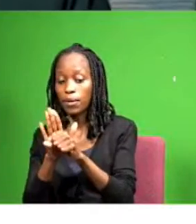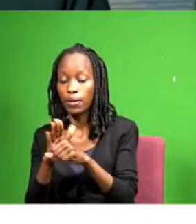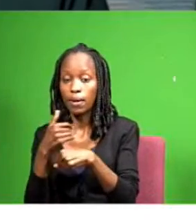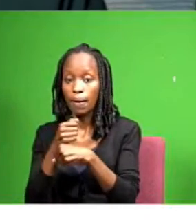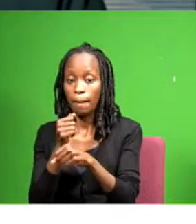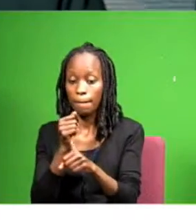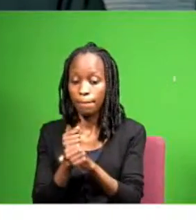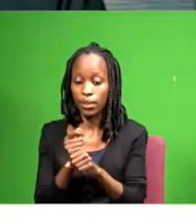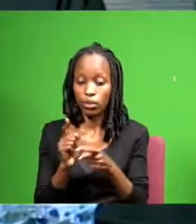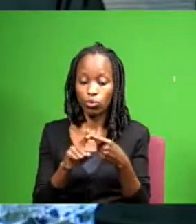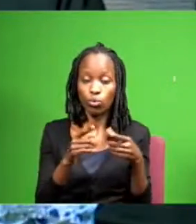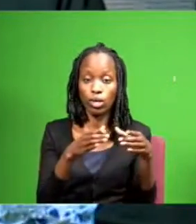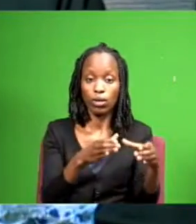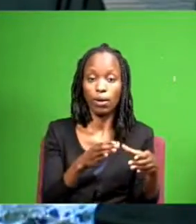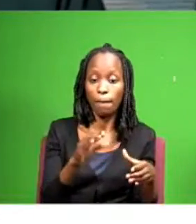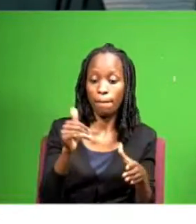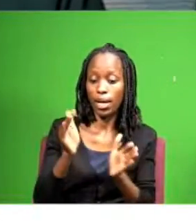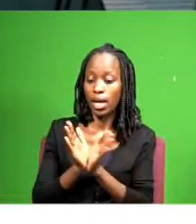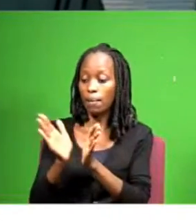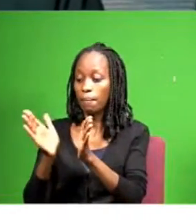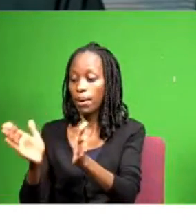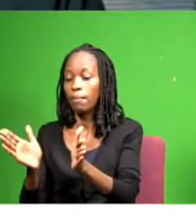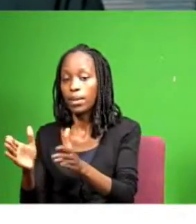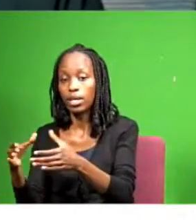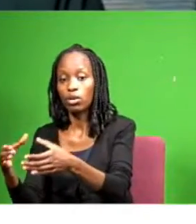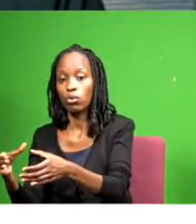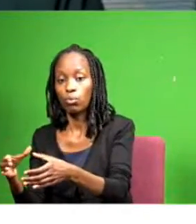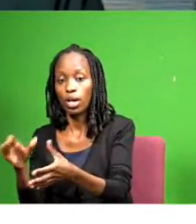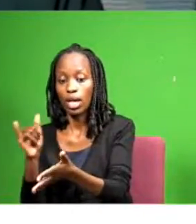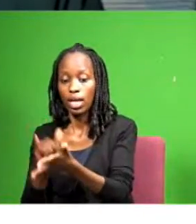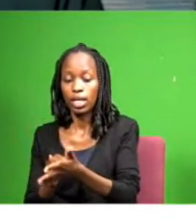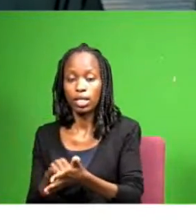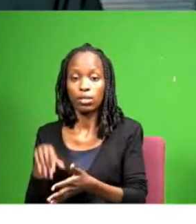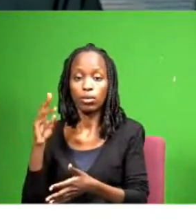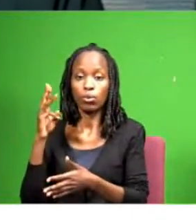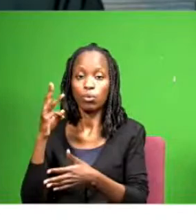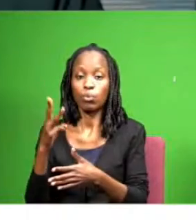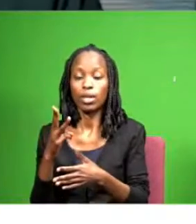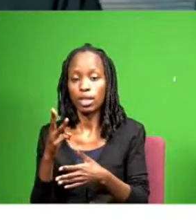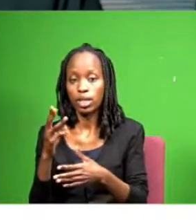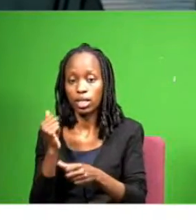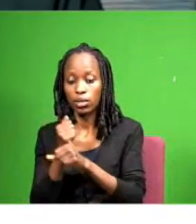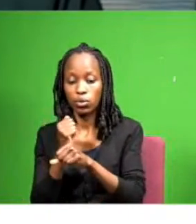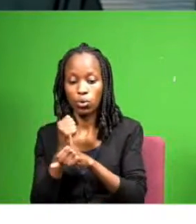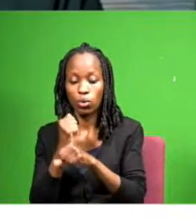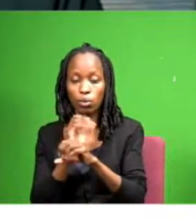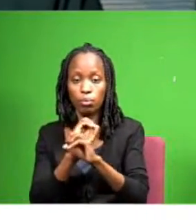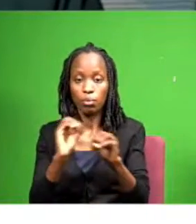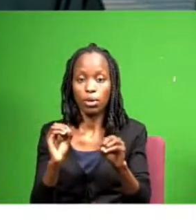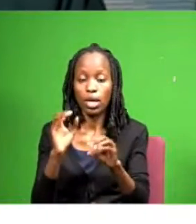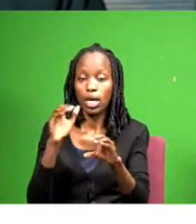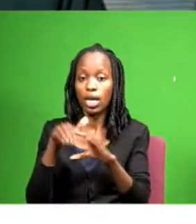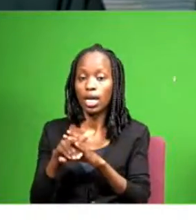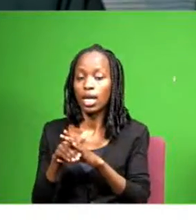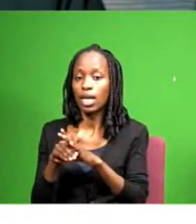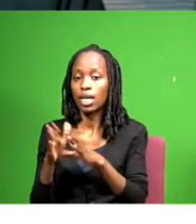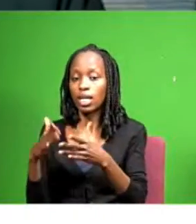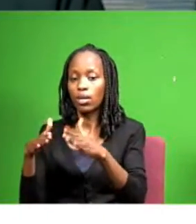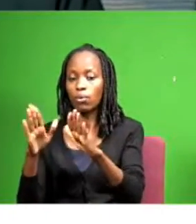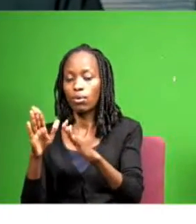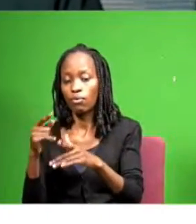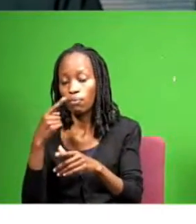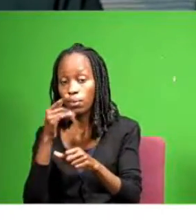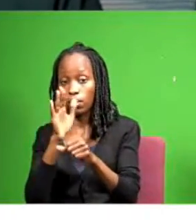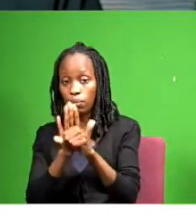a party by a public body that it will act or not act in a particular manner. For the promise